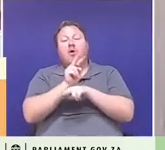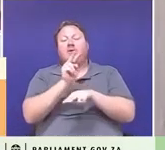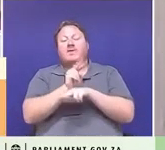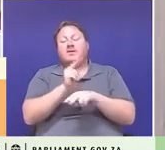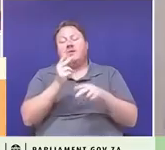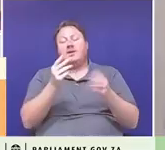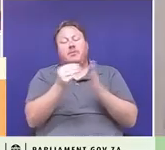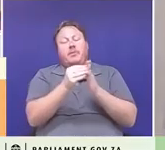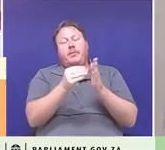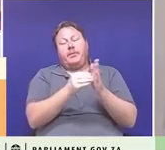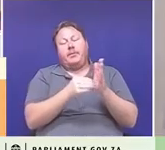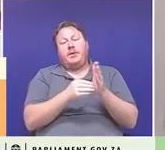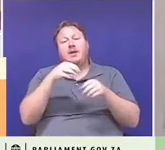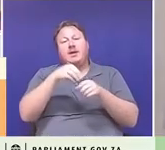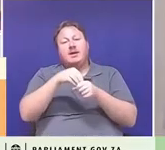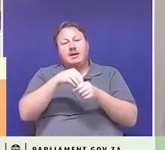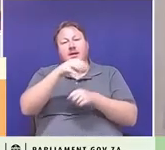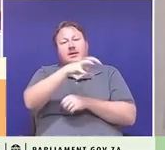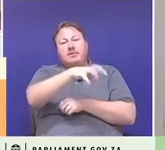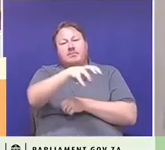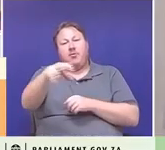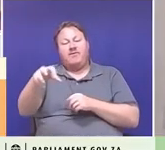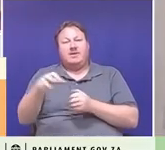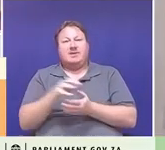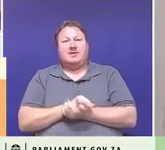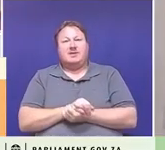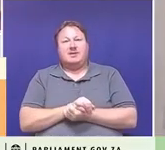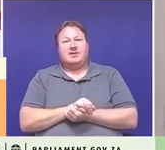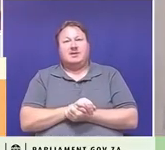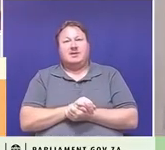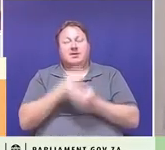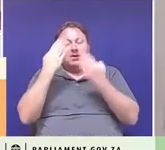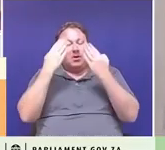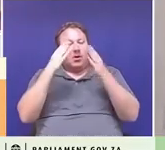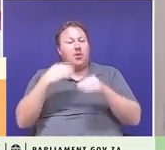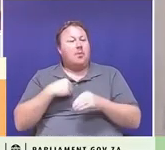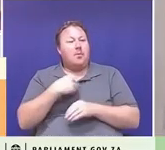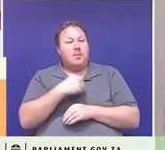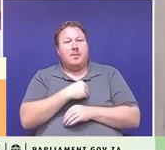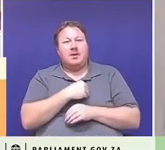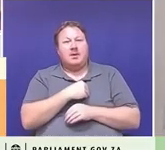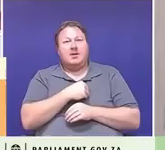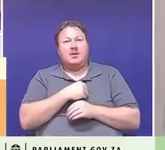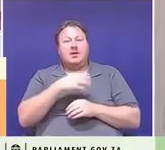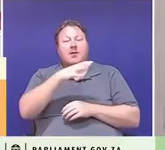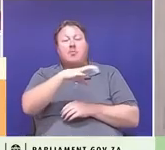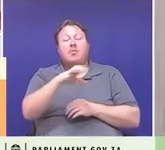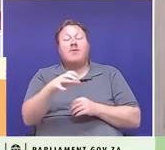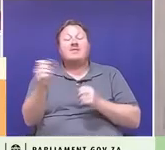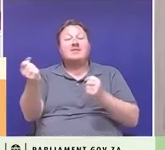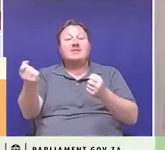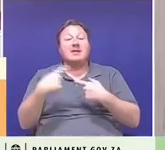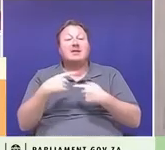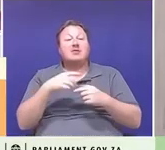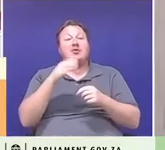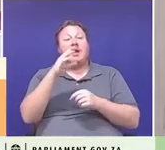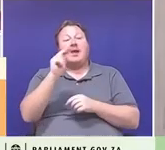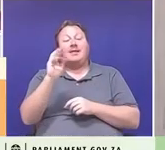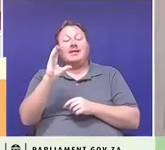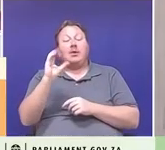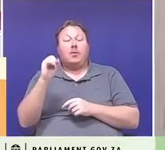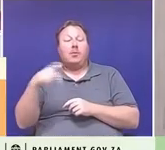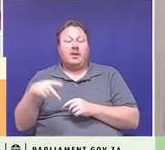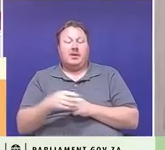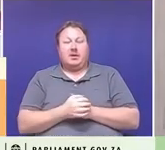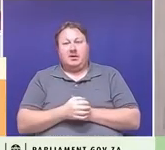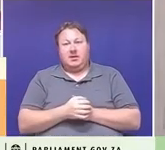their respective provinces. Honourable delegates, our provinces sent us to the NCOP, and